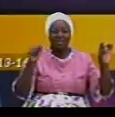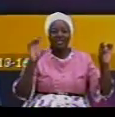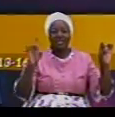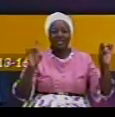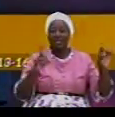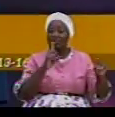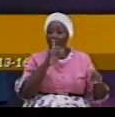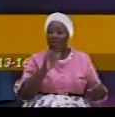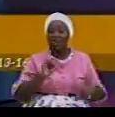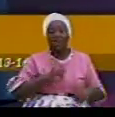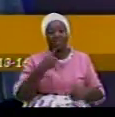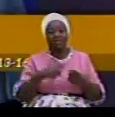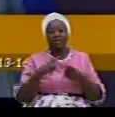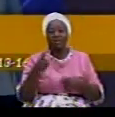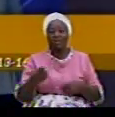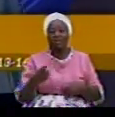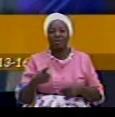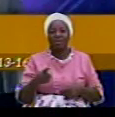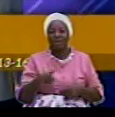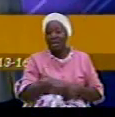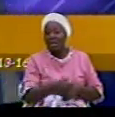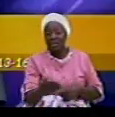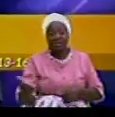you, whatsoever